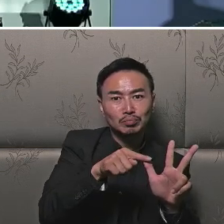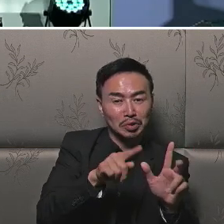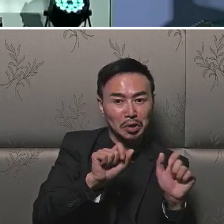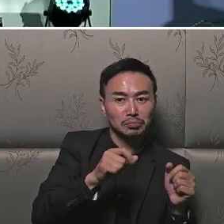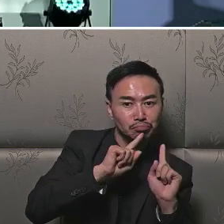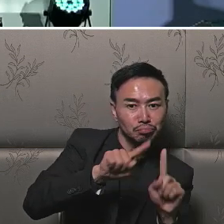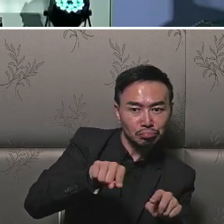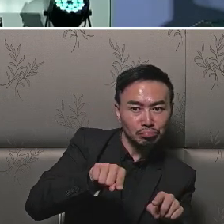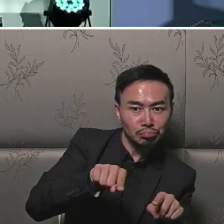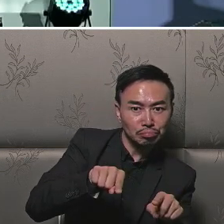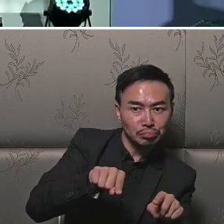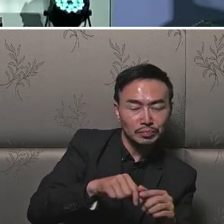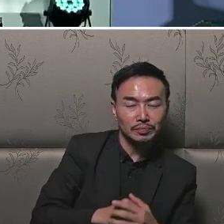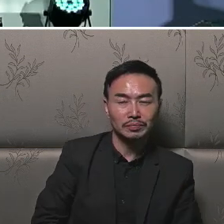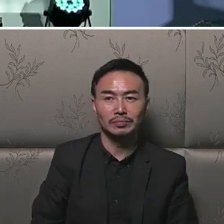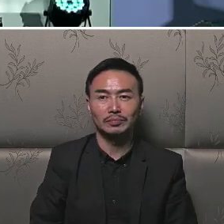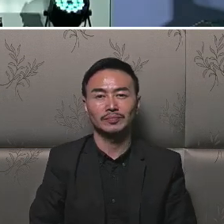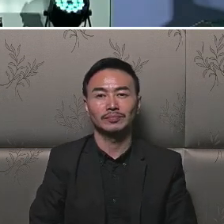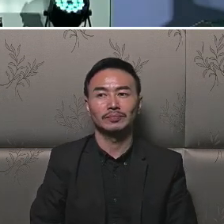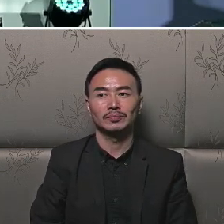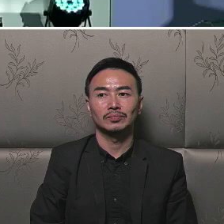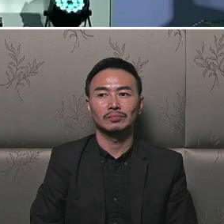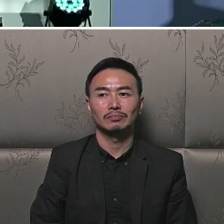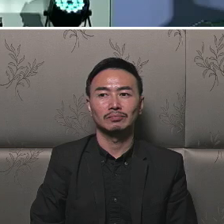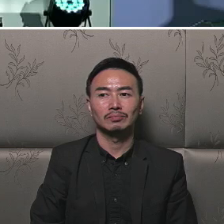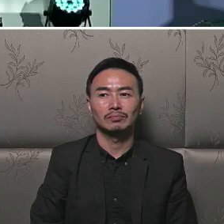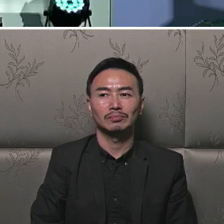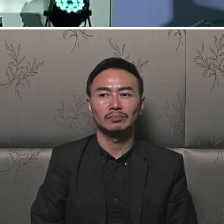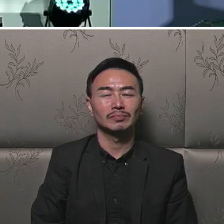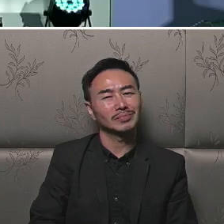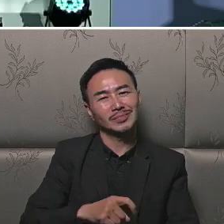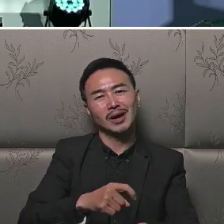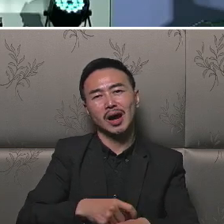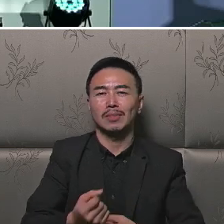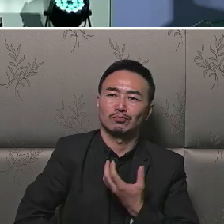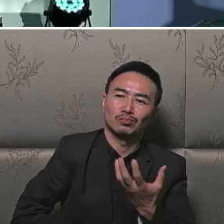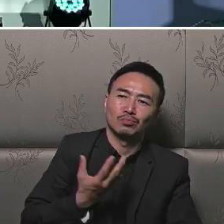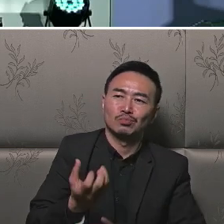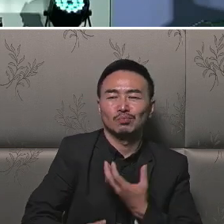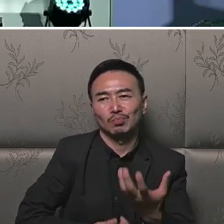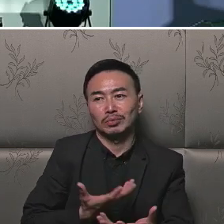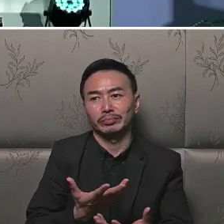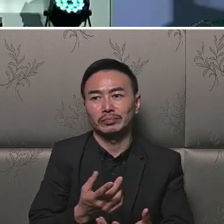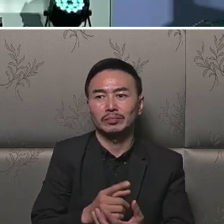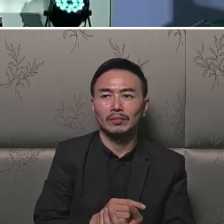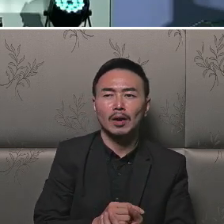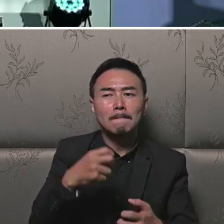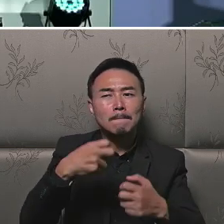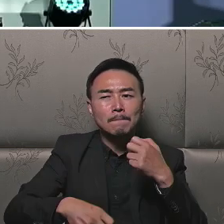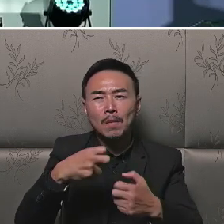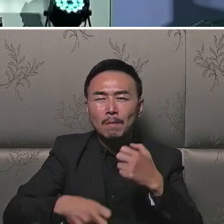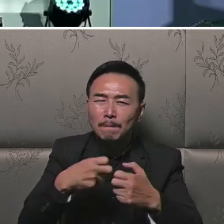response. How can we overcome the limitations of flexible learning